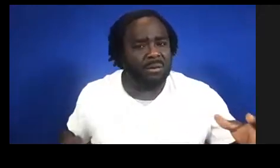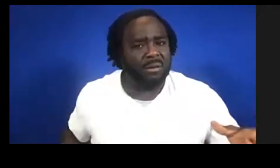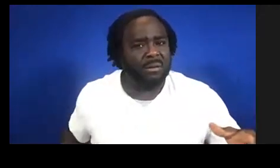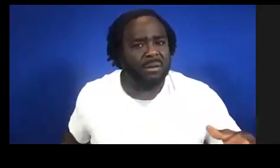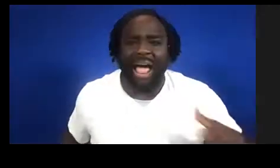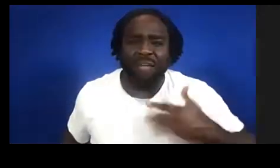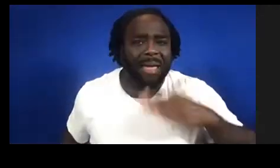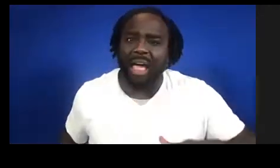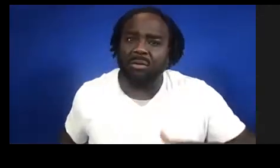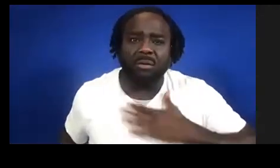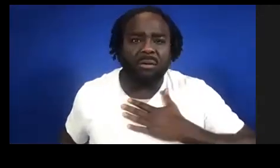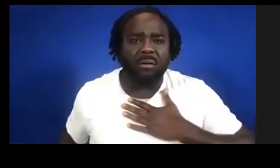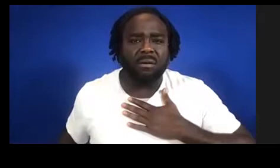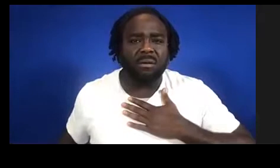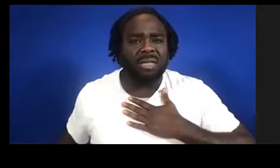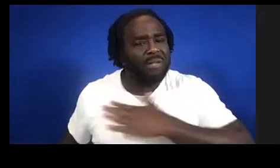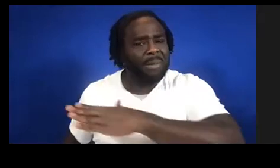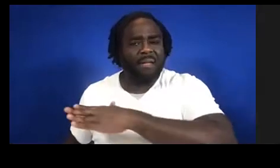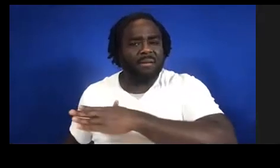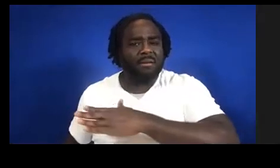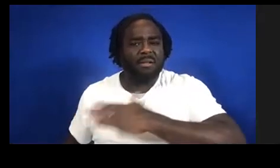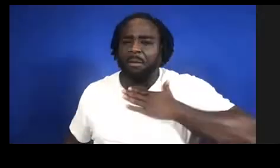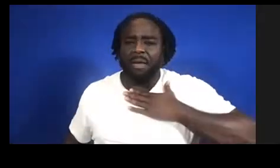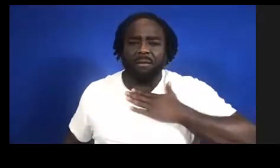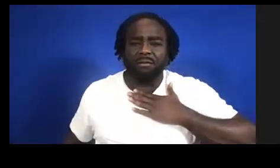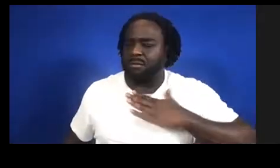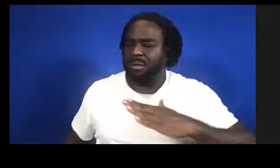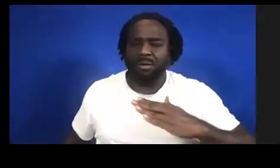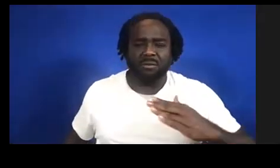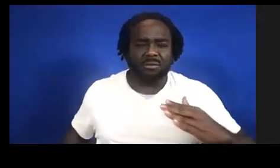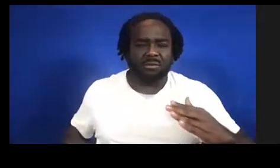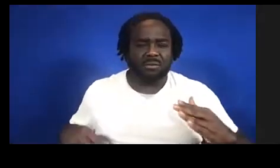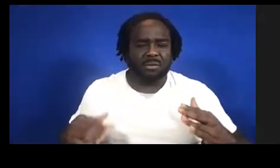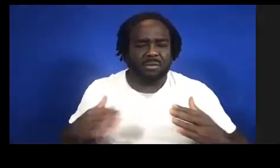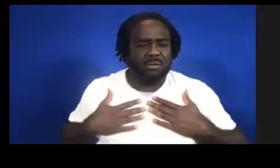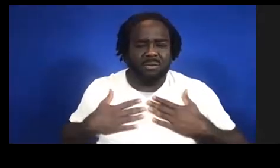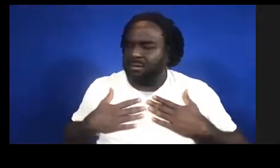need a Gatorade. This dude is about to be dehydrated.